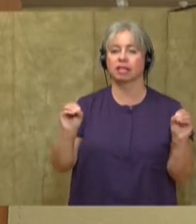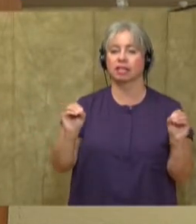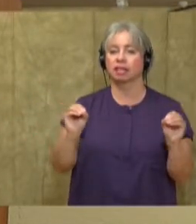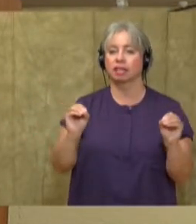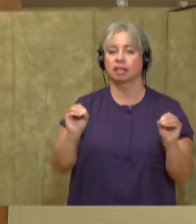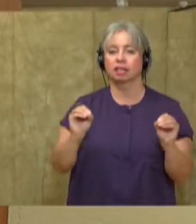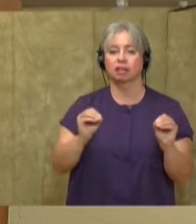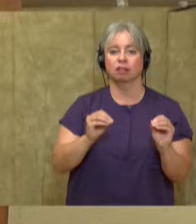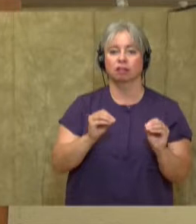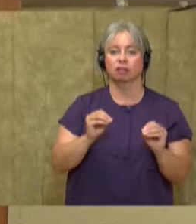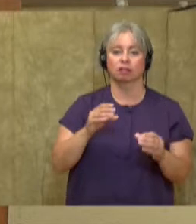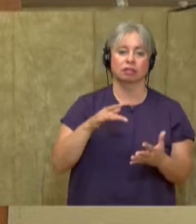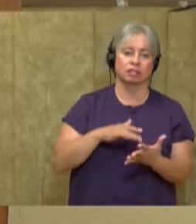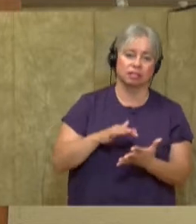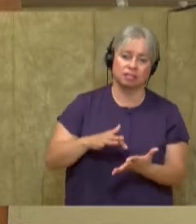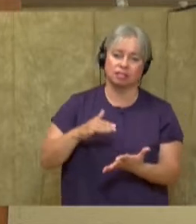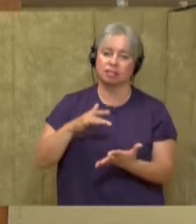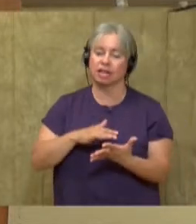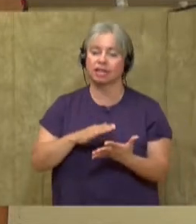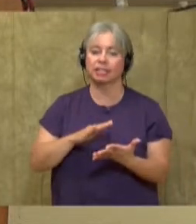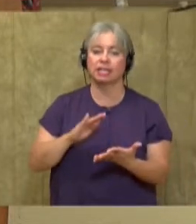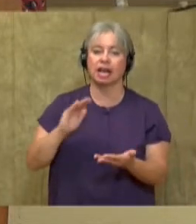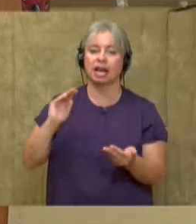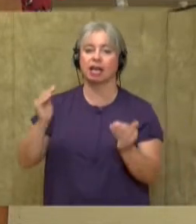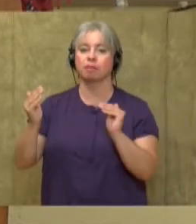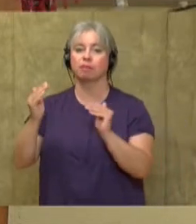study time and our test scores?